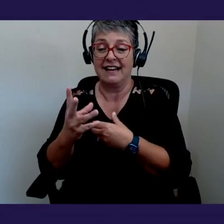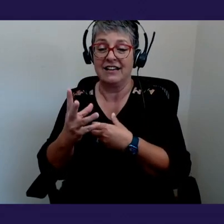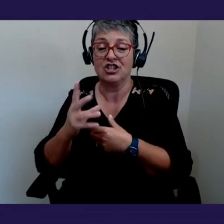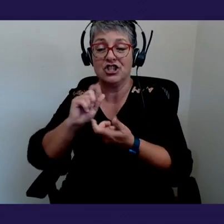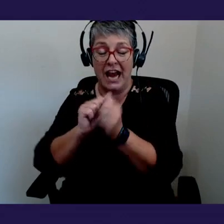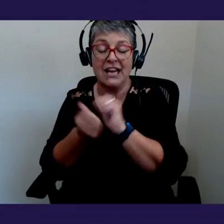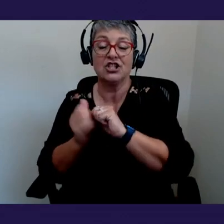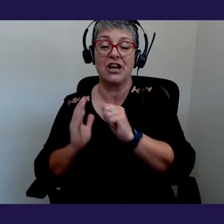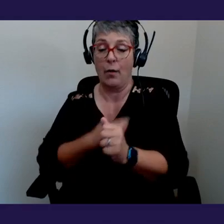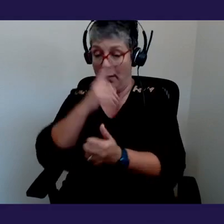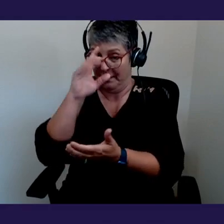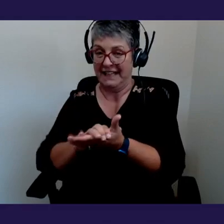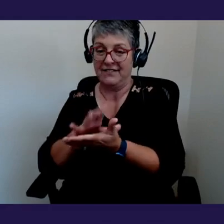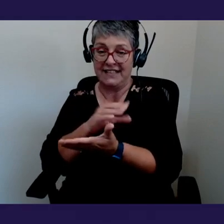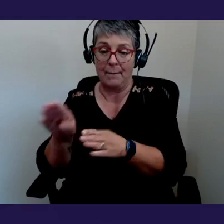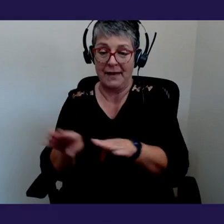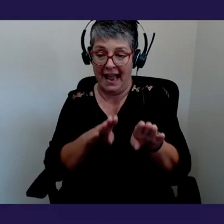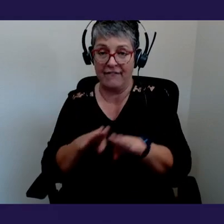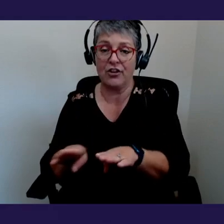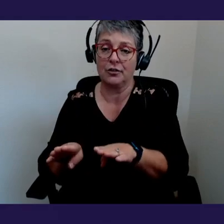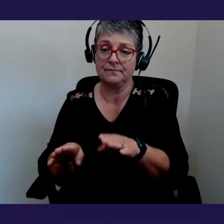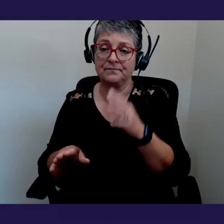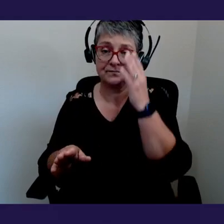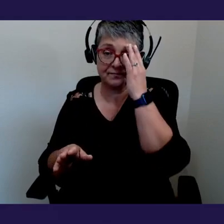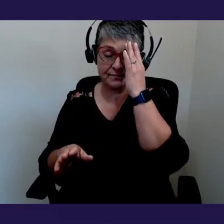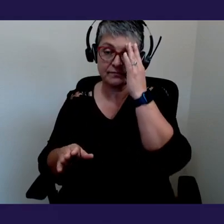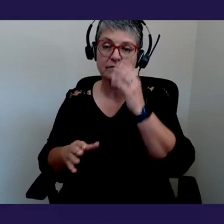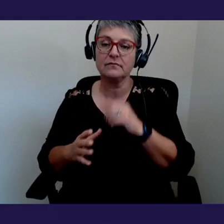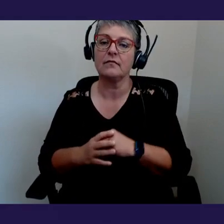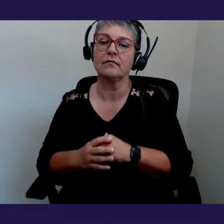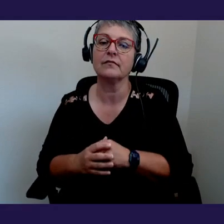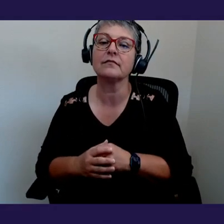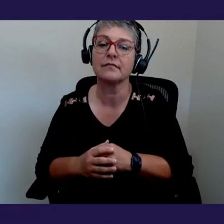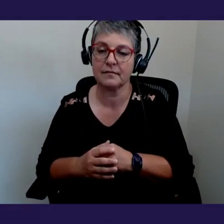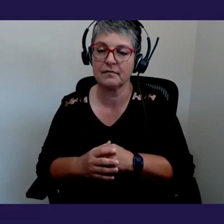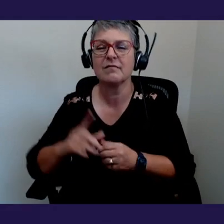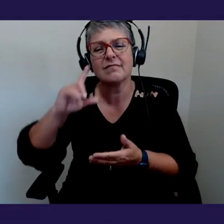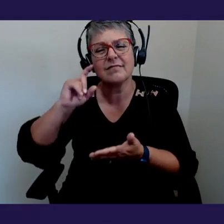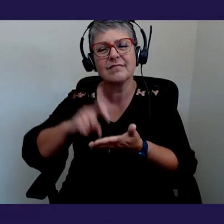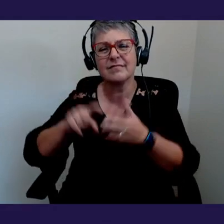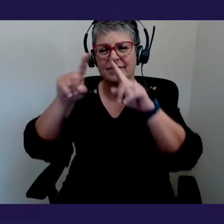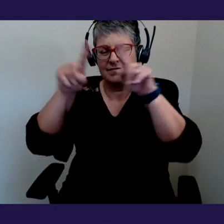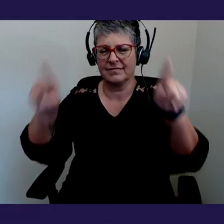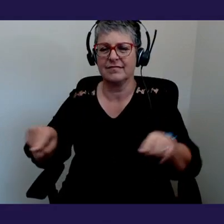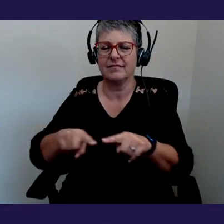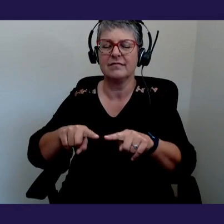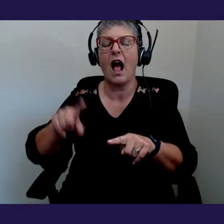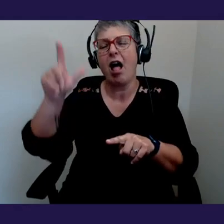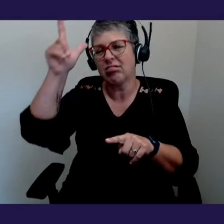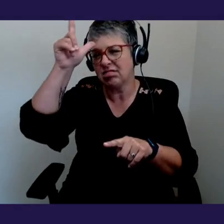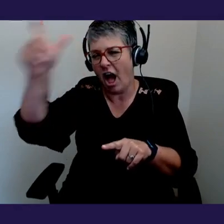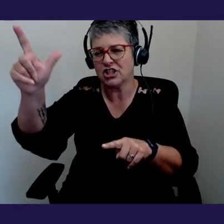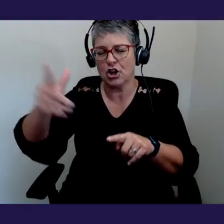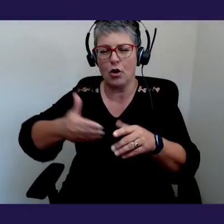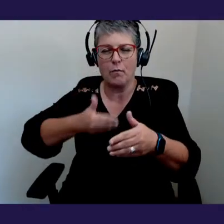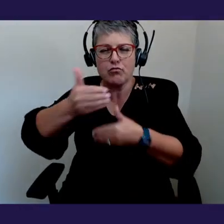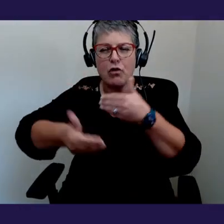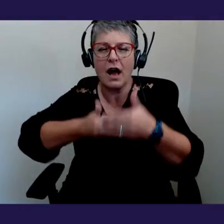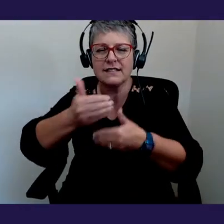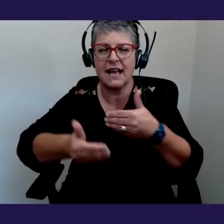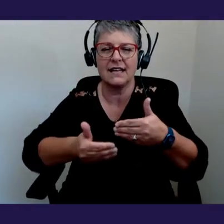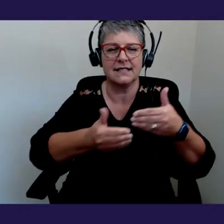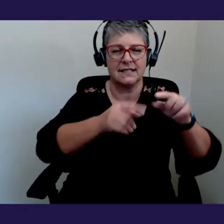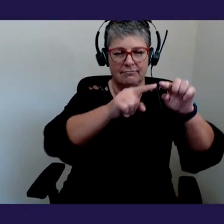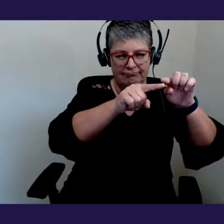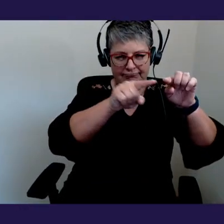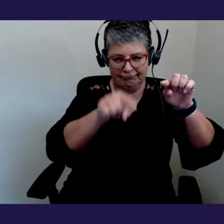this further. Slide 5, please. Here we see a logical process diagram of the Mind Sponge framework with 5